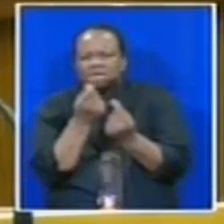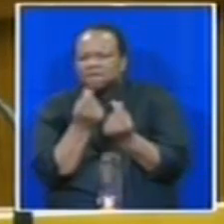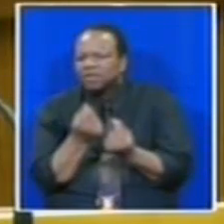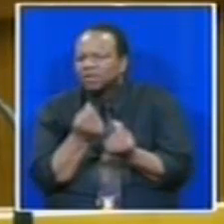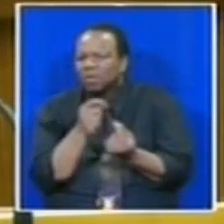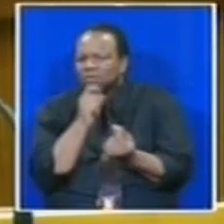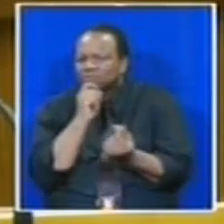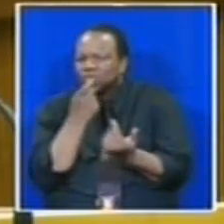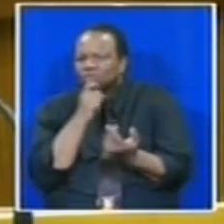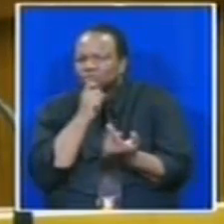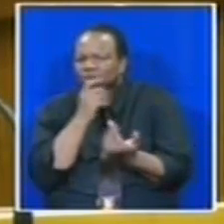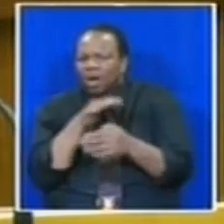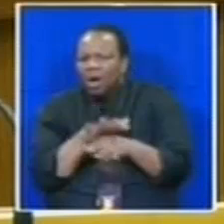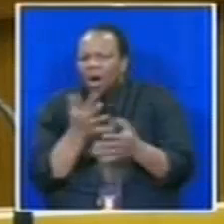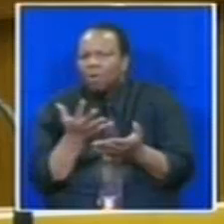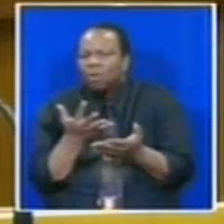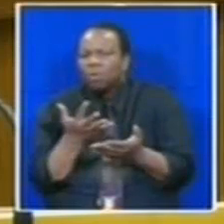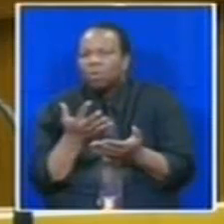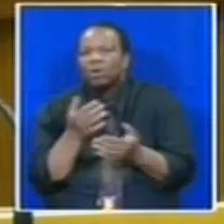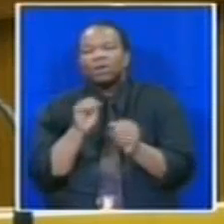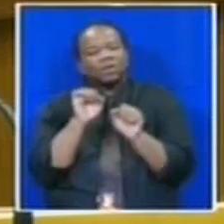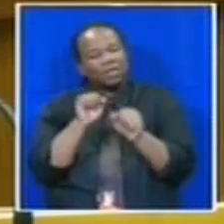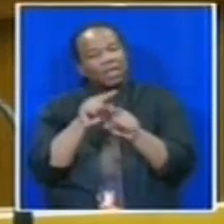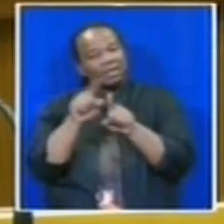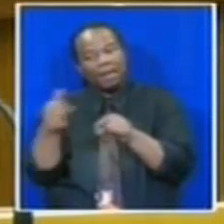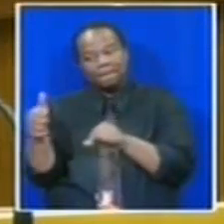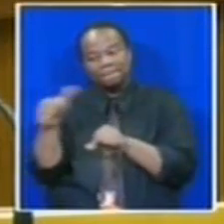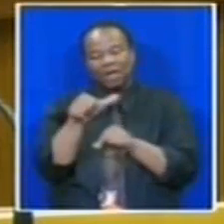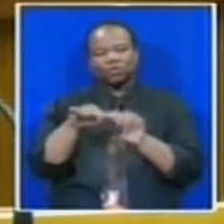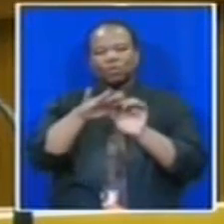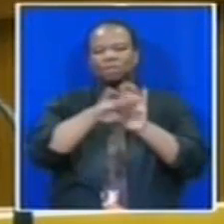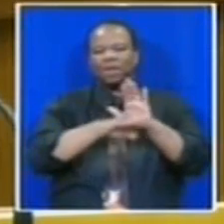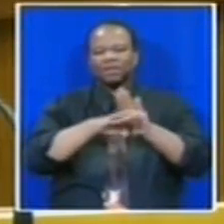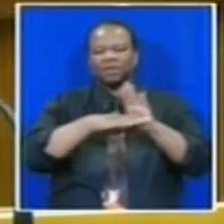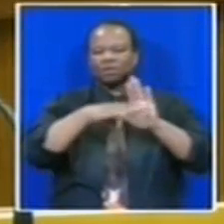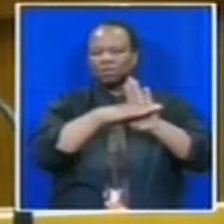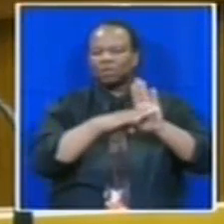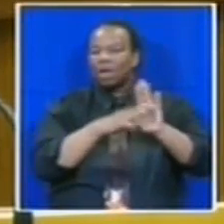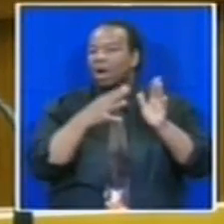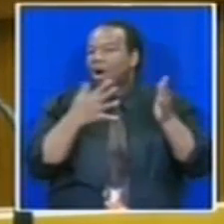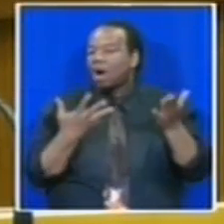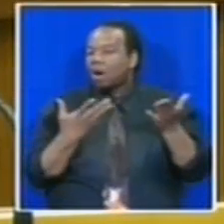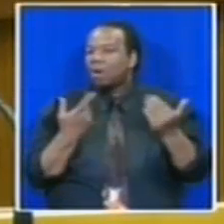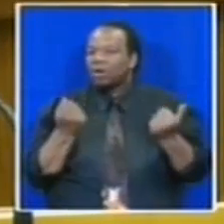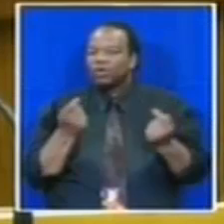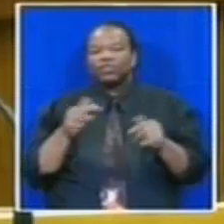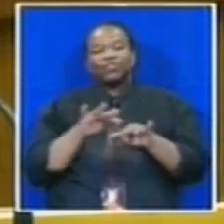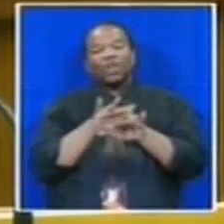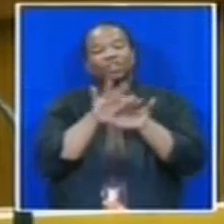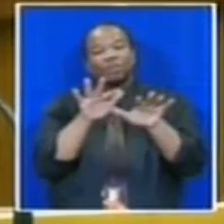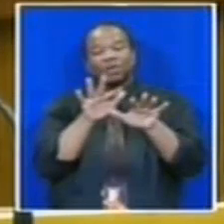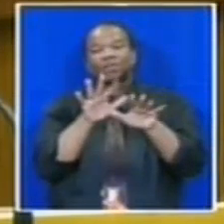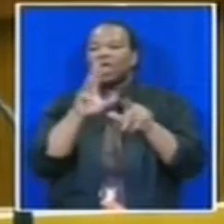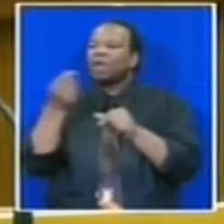municipality. In some ways, it builds on the Back to Basics program. It aims to promote transparency and citizen engagement by